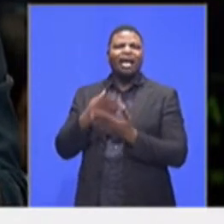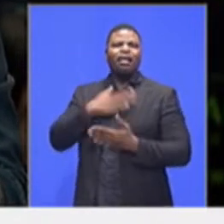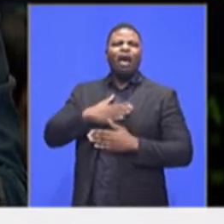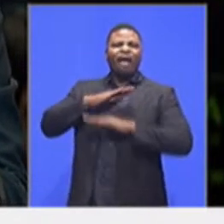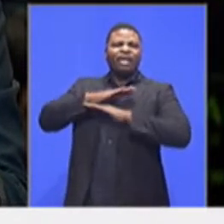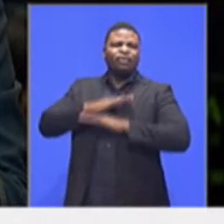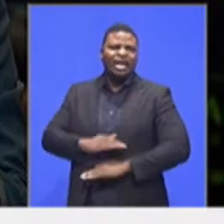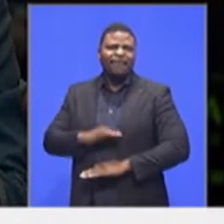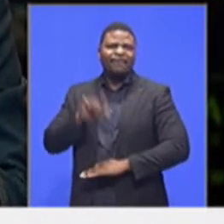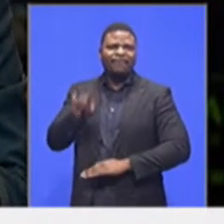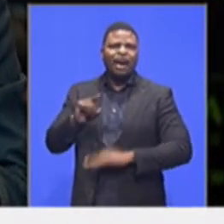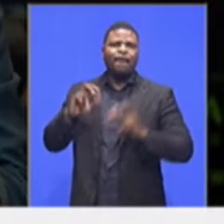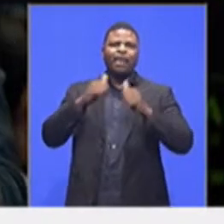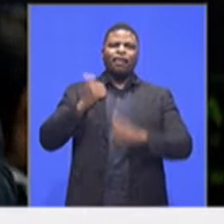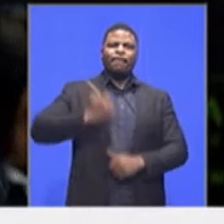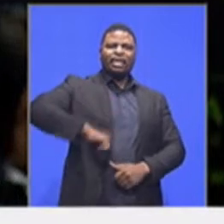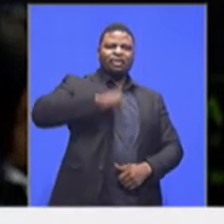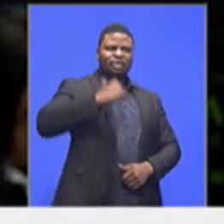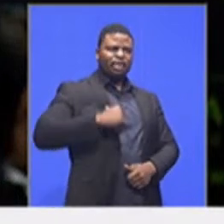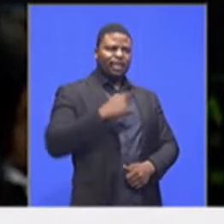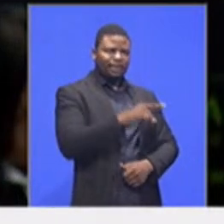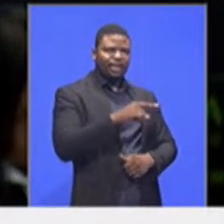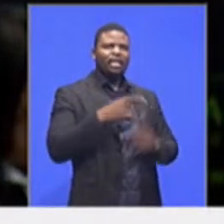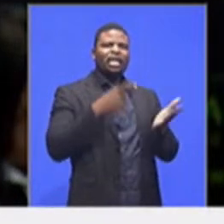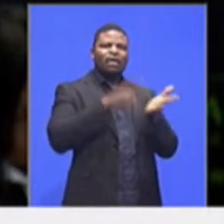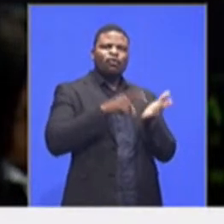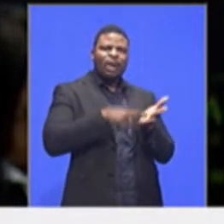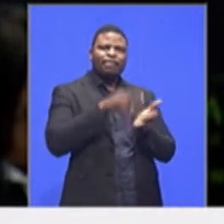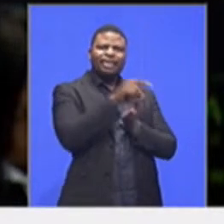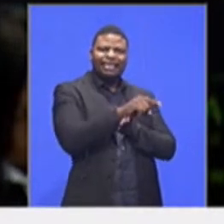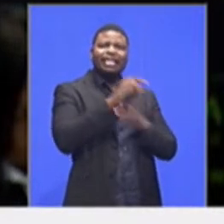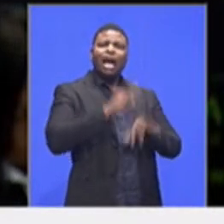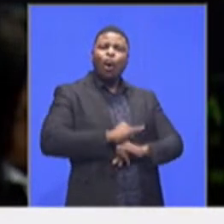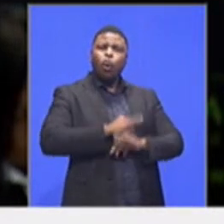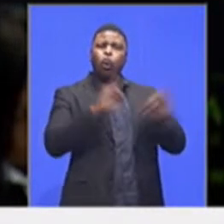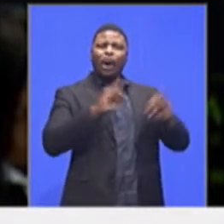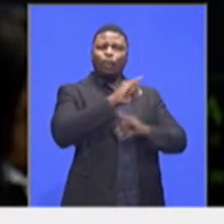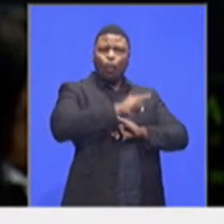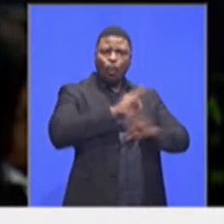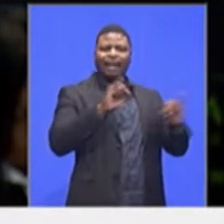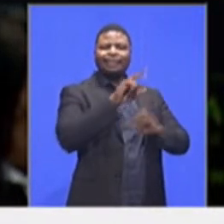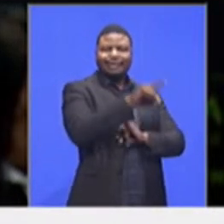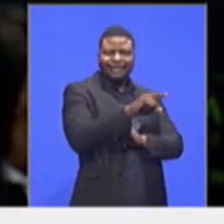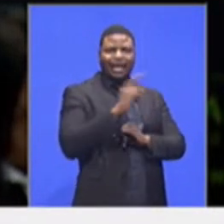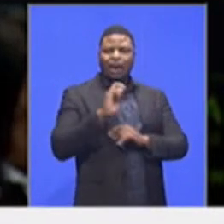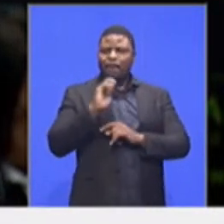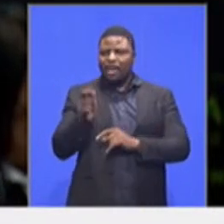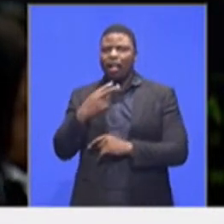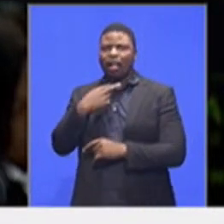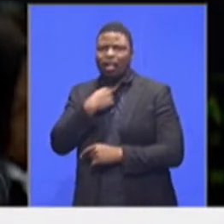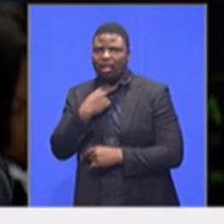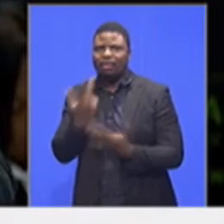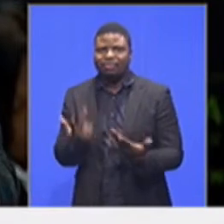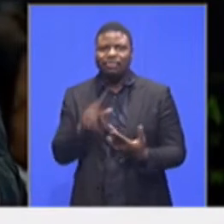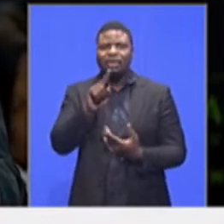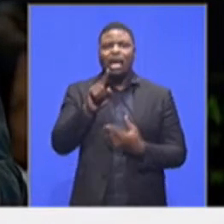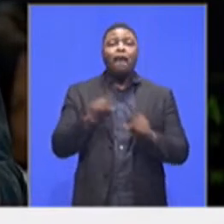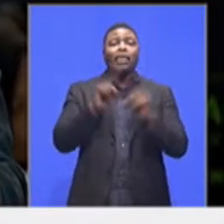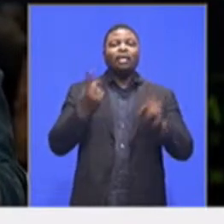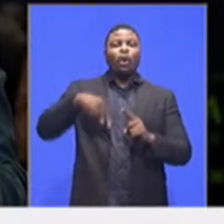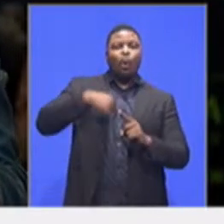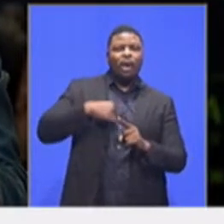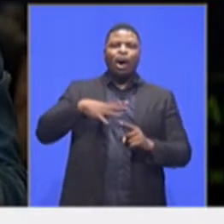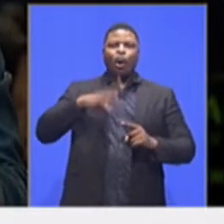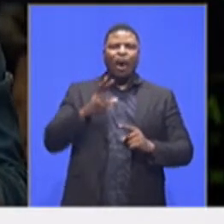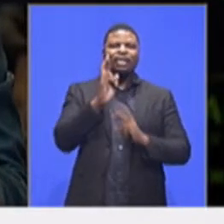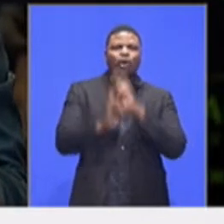municipalities whose debt is unaffordable. However, the relief will come with conditions, and to avoid a repeat of